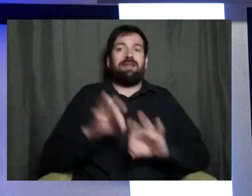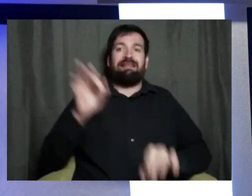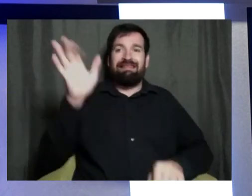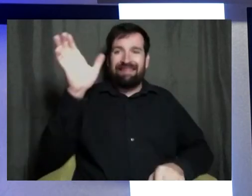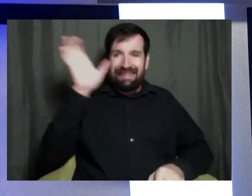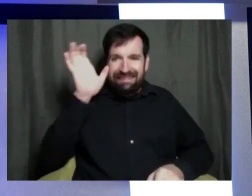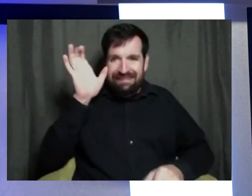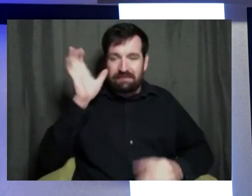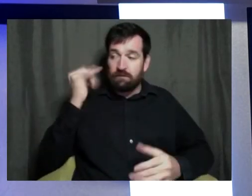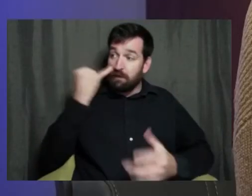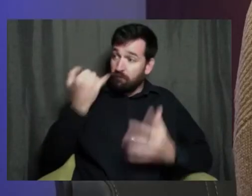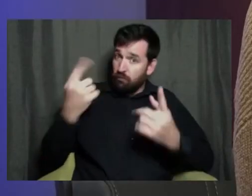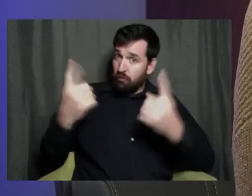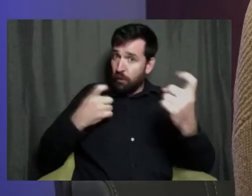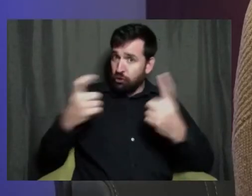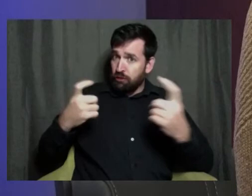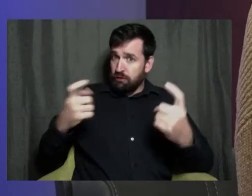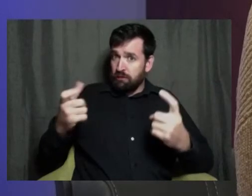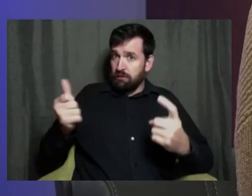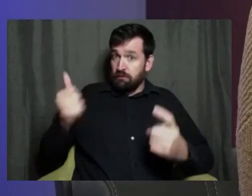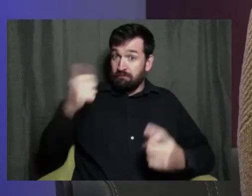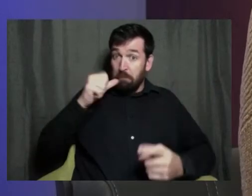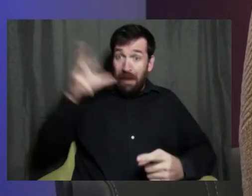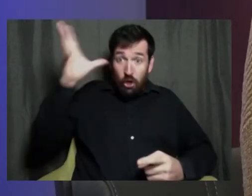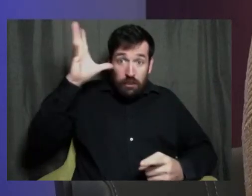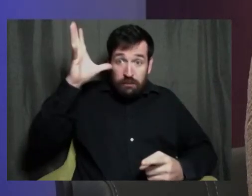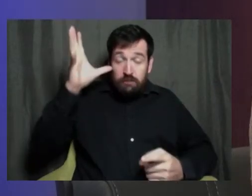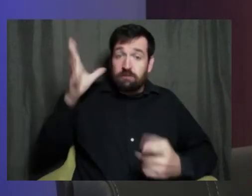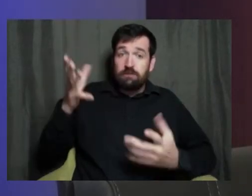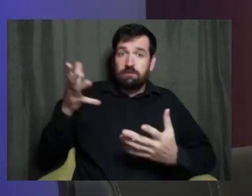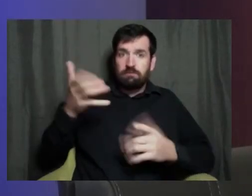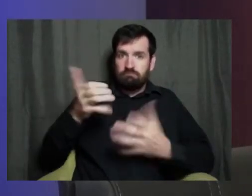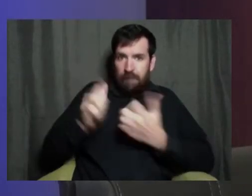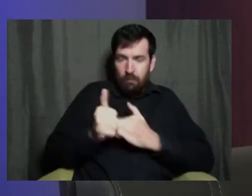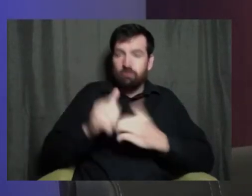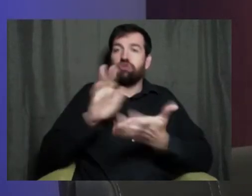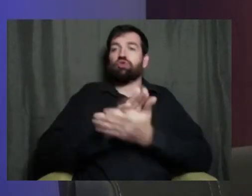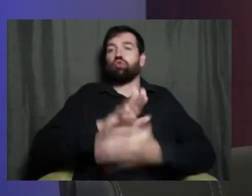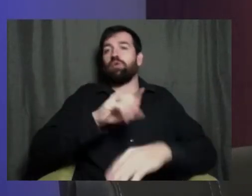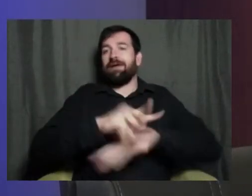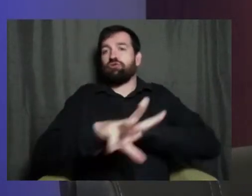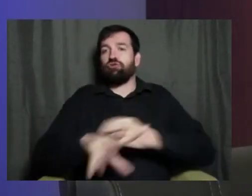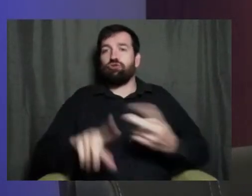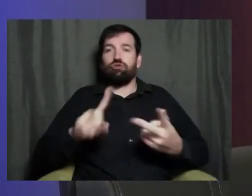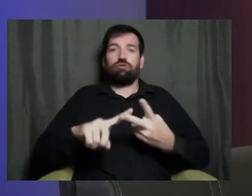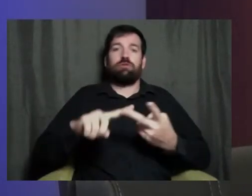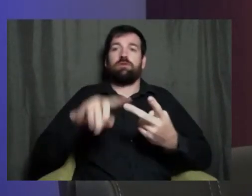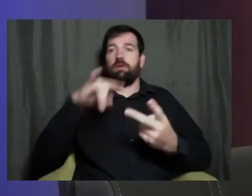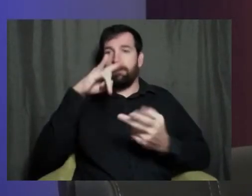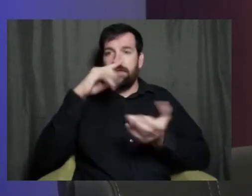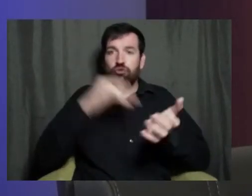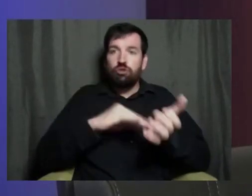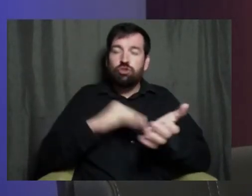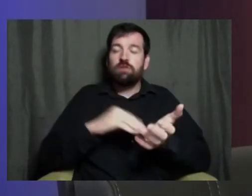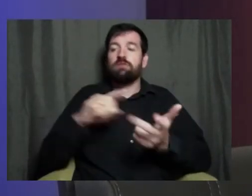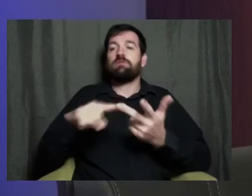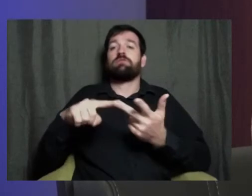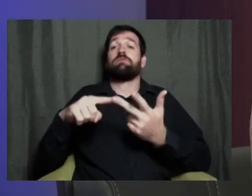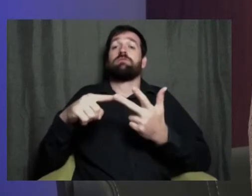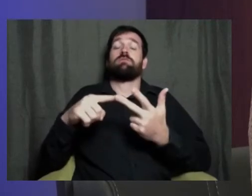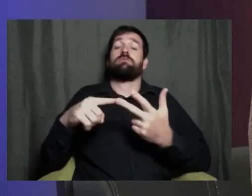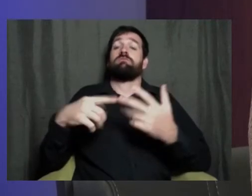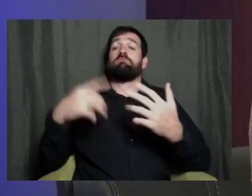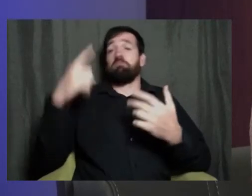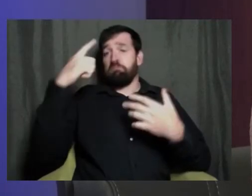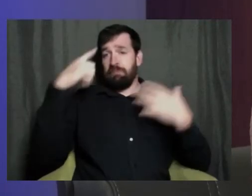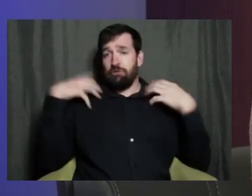go? So, pediatrician is a good spot. School counselor is a good spot. Your local community mental health center is also a great spot. If your kid is in an